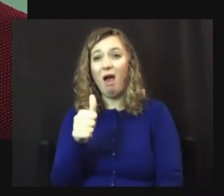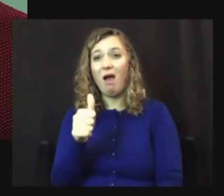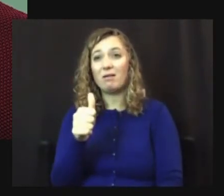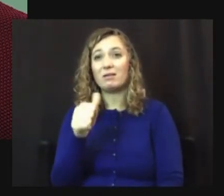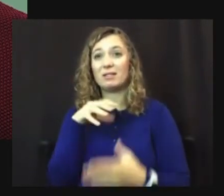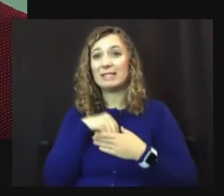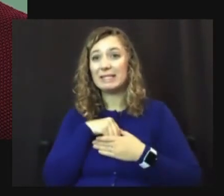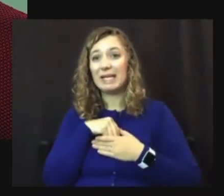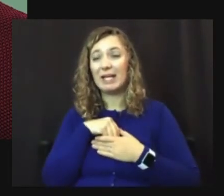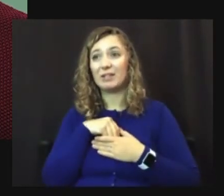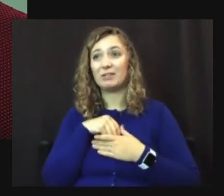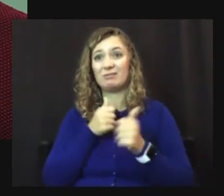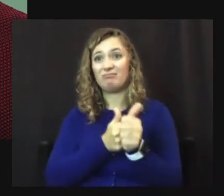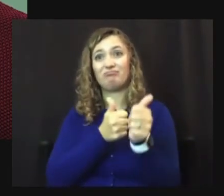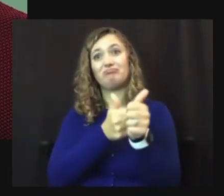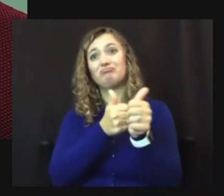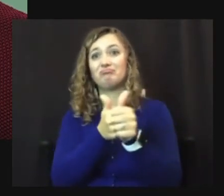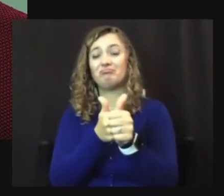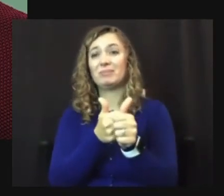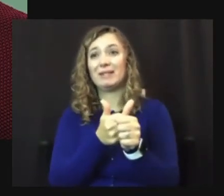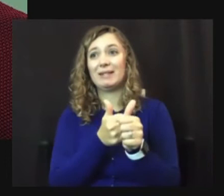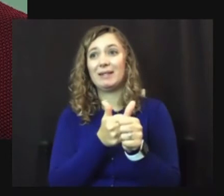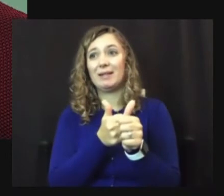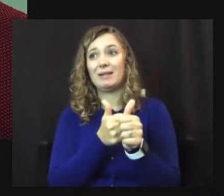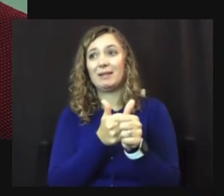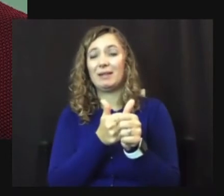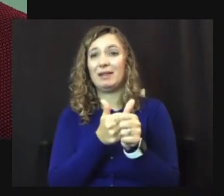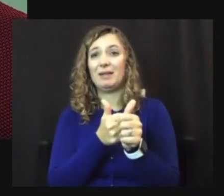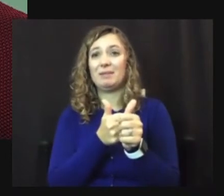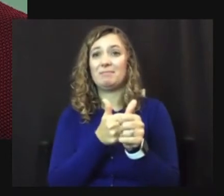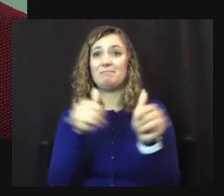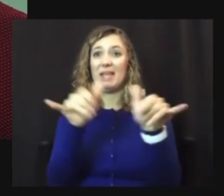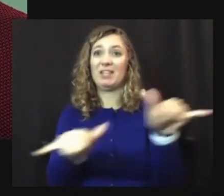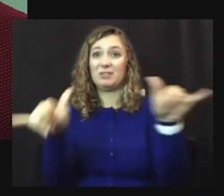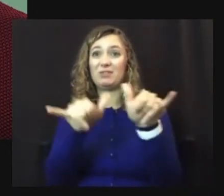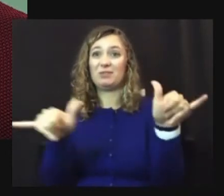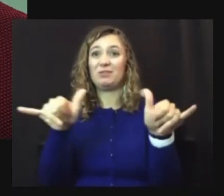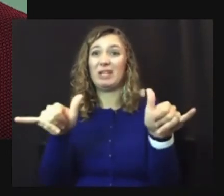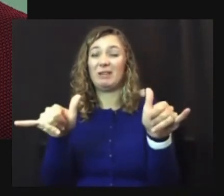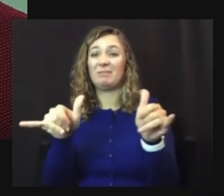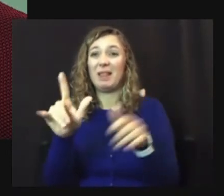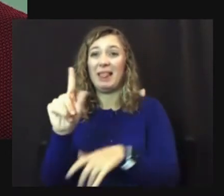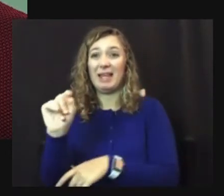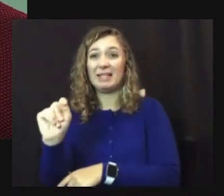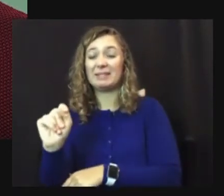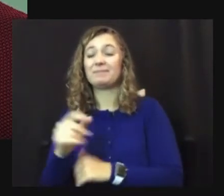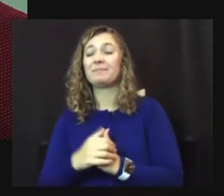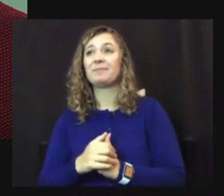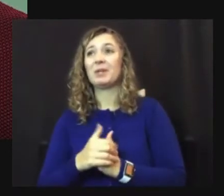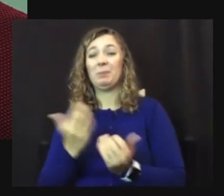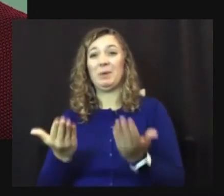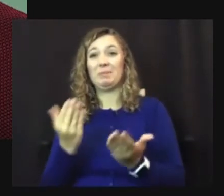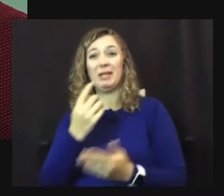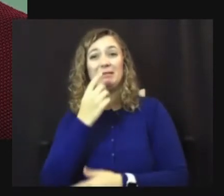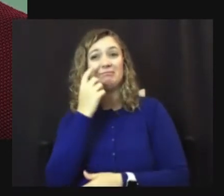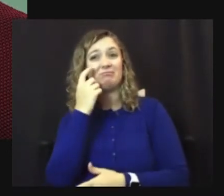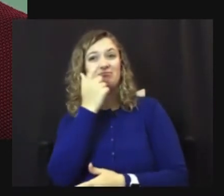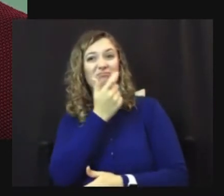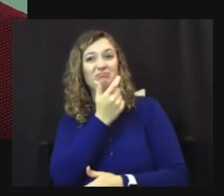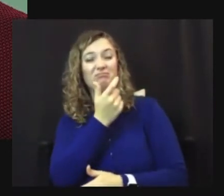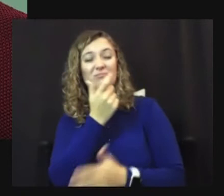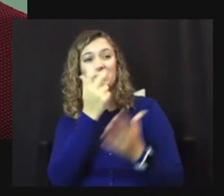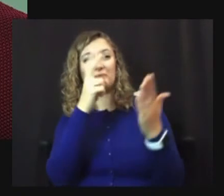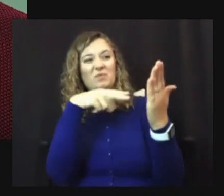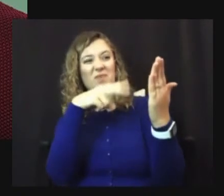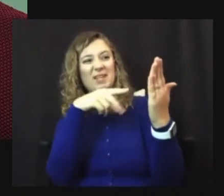been following mainstream literature. You might look at this and be convinced and feel like this